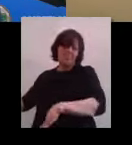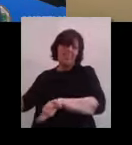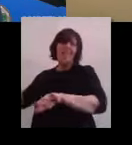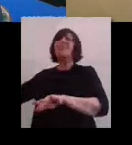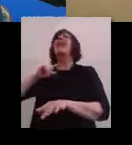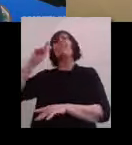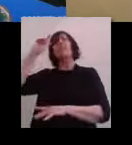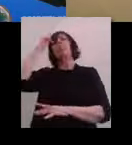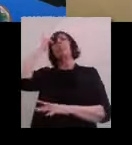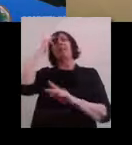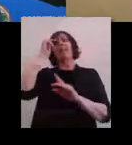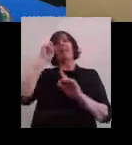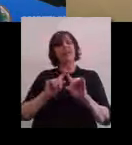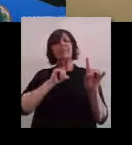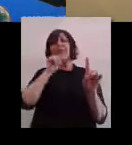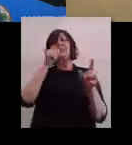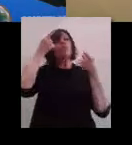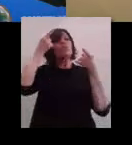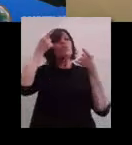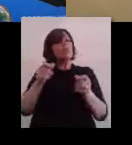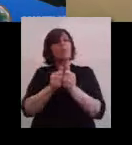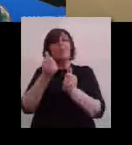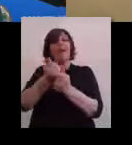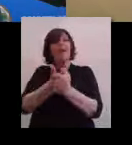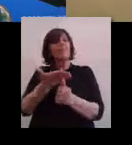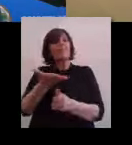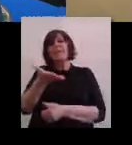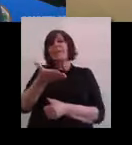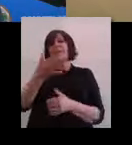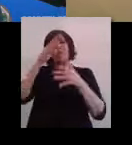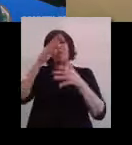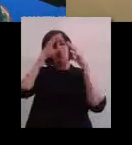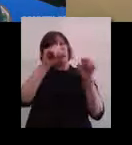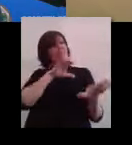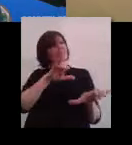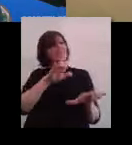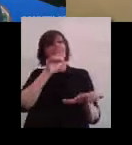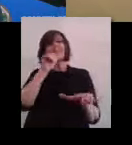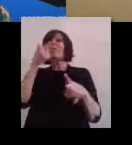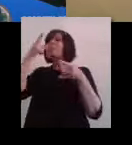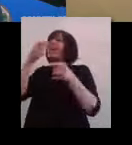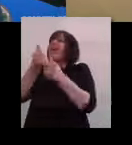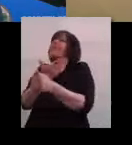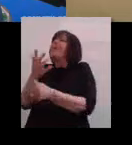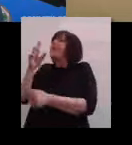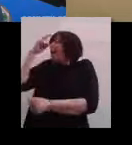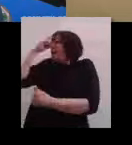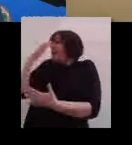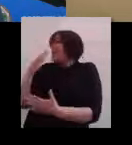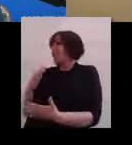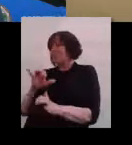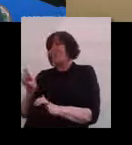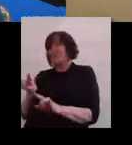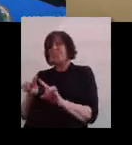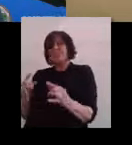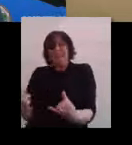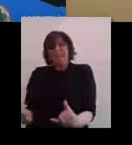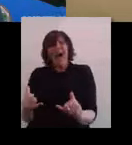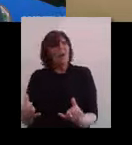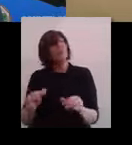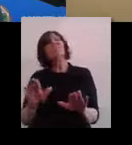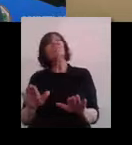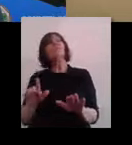with everything that the president does. I've not always agreed with everything the governor does. But during this time, we need to work together to address these